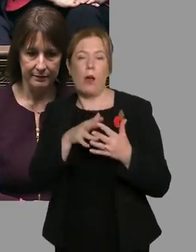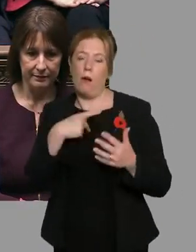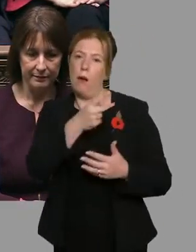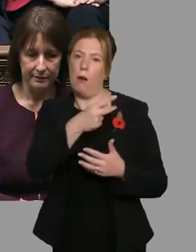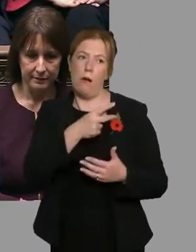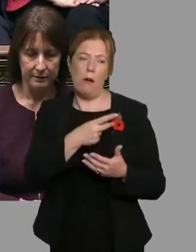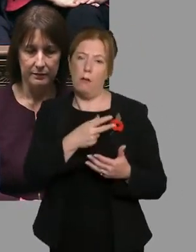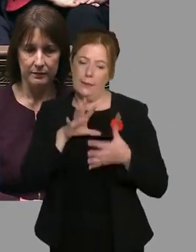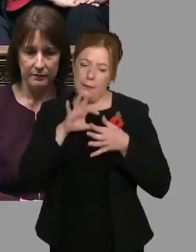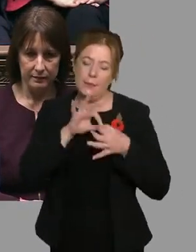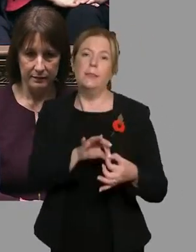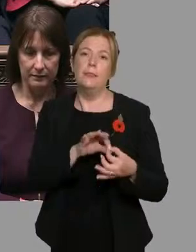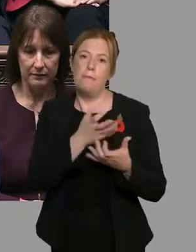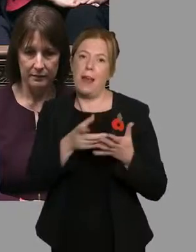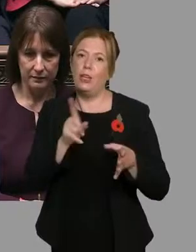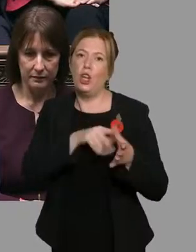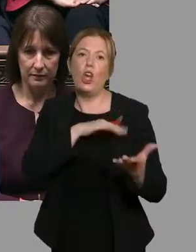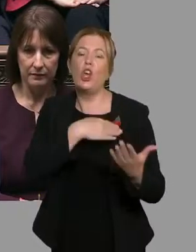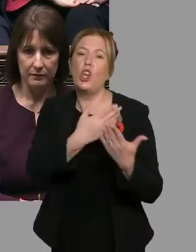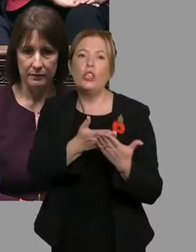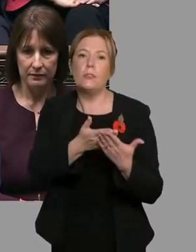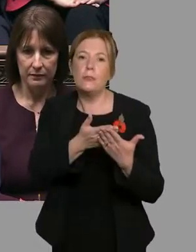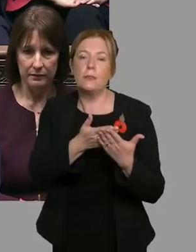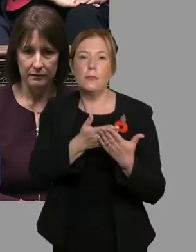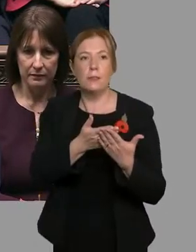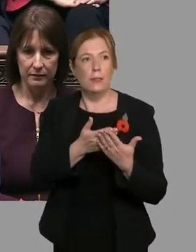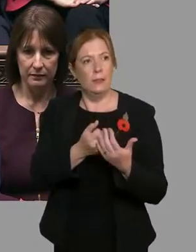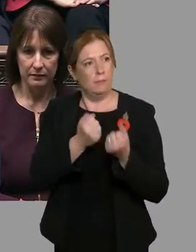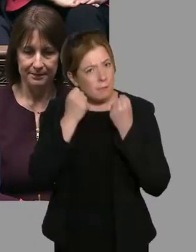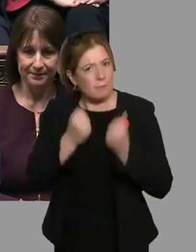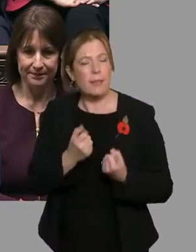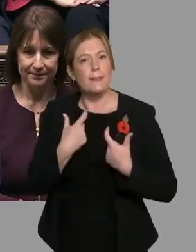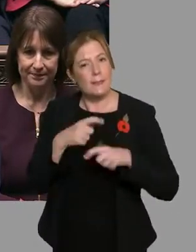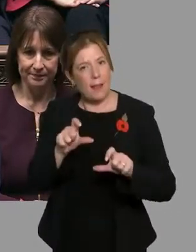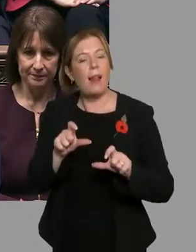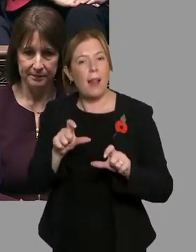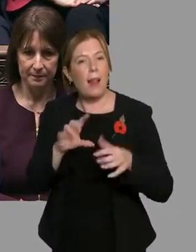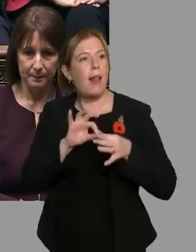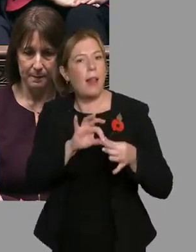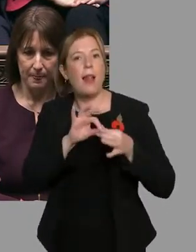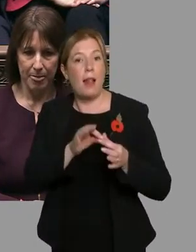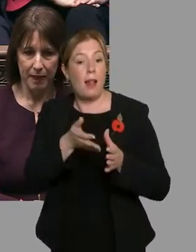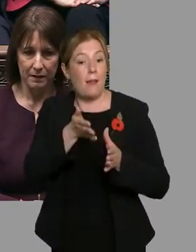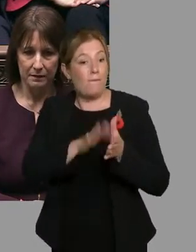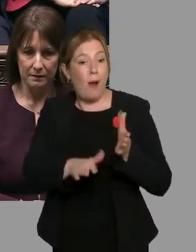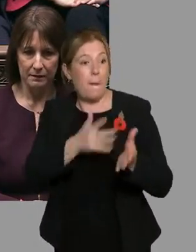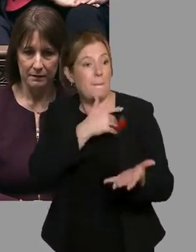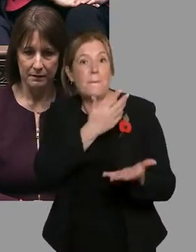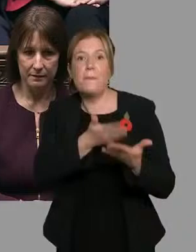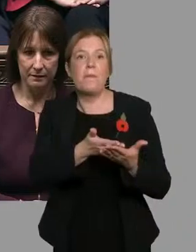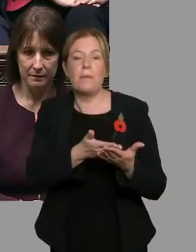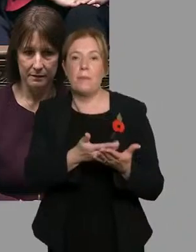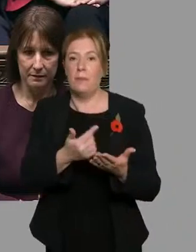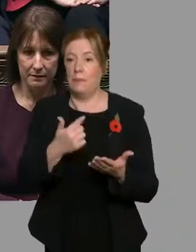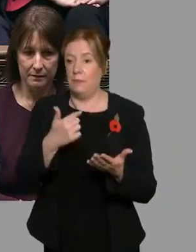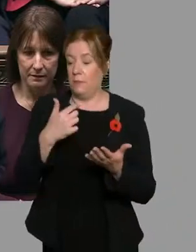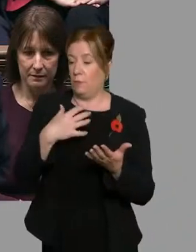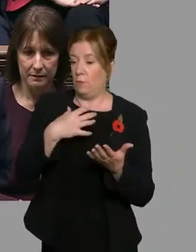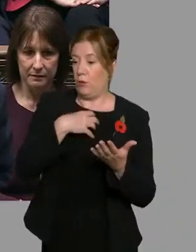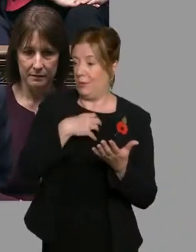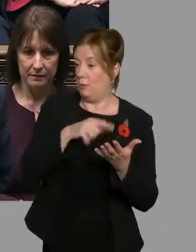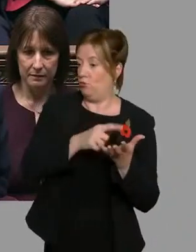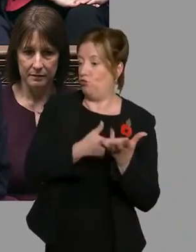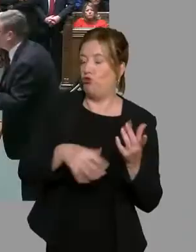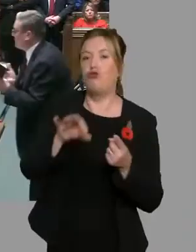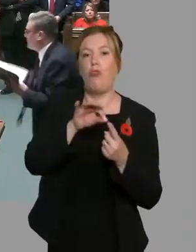remains as strong today as it was when it was first forged, and I look forward to working with President-elect Trump to ensure that relationship stays the